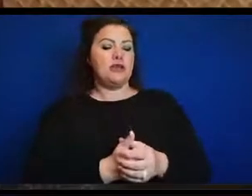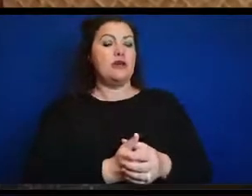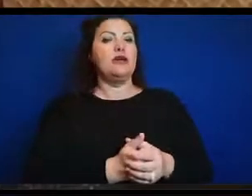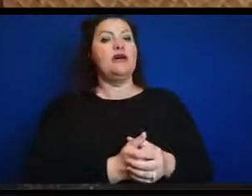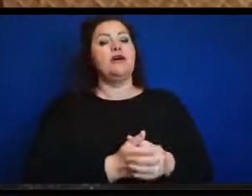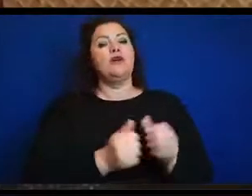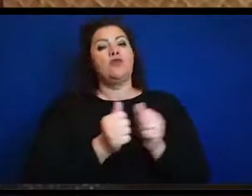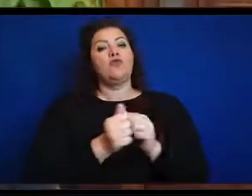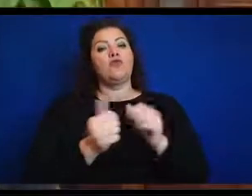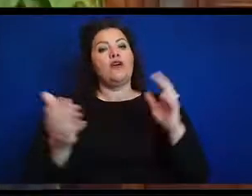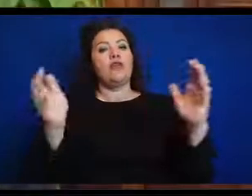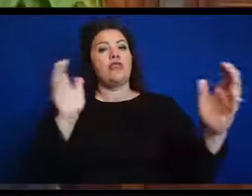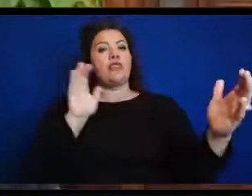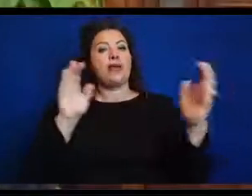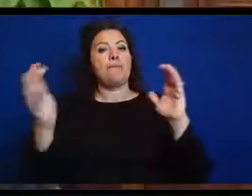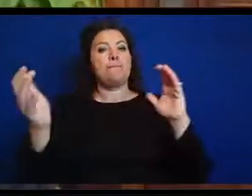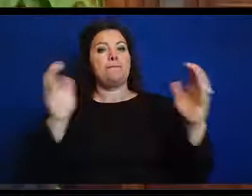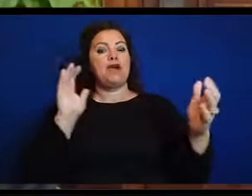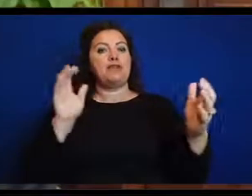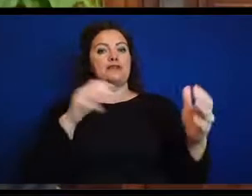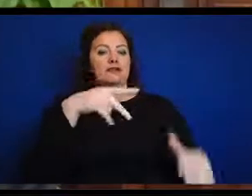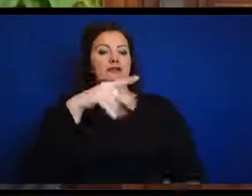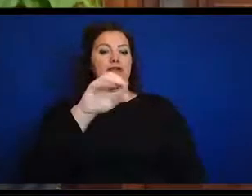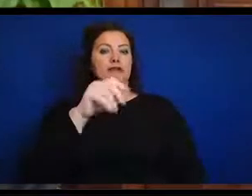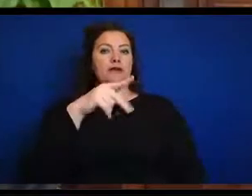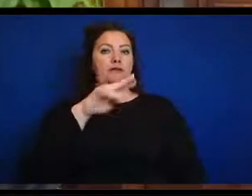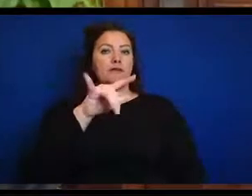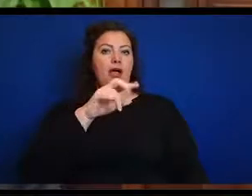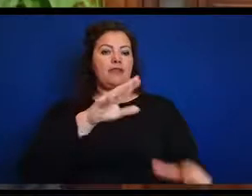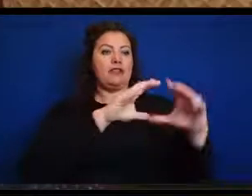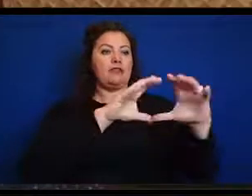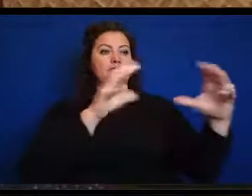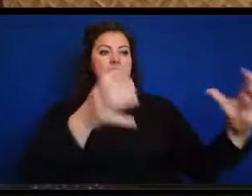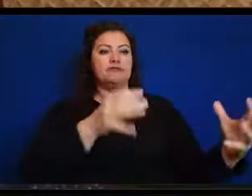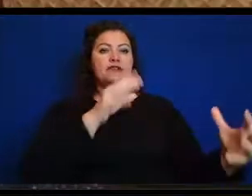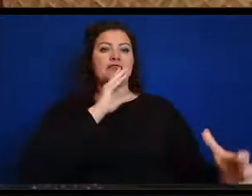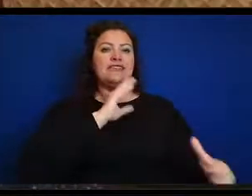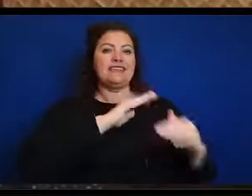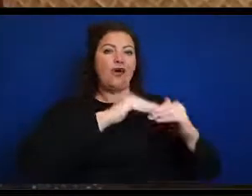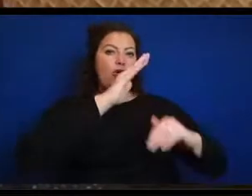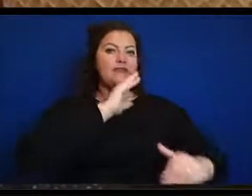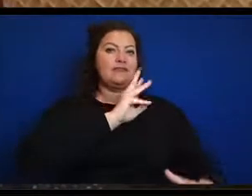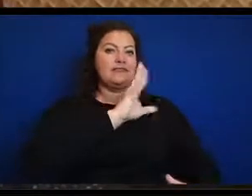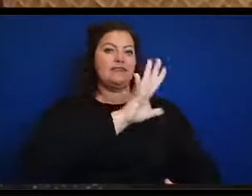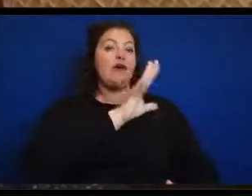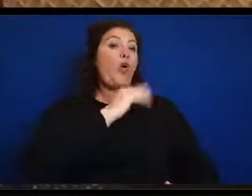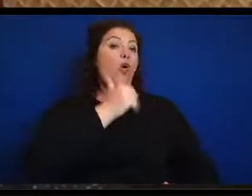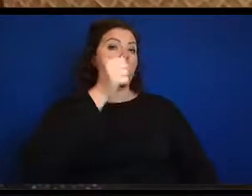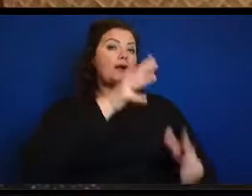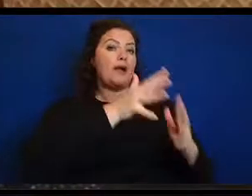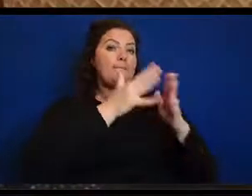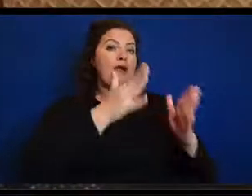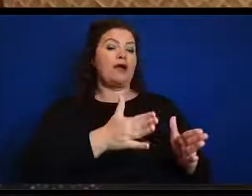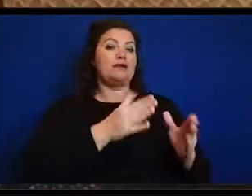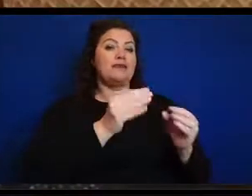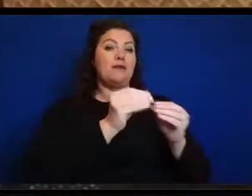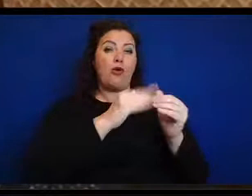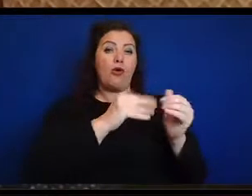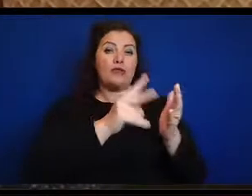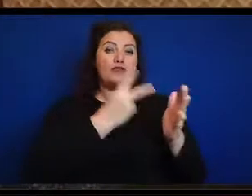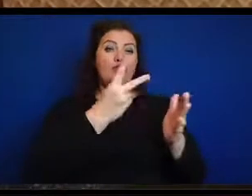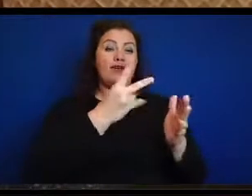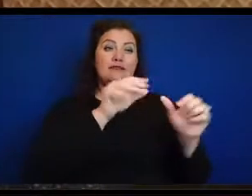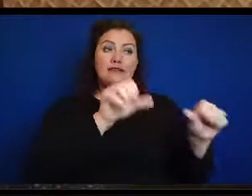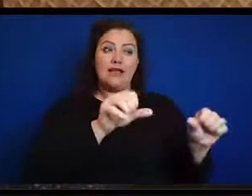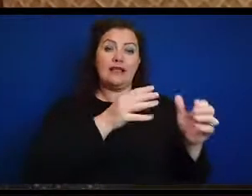to the population at large, starting at age 65, older Americans are more than twice as likely to be killed or injured by